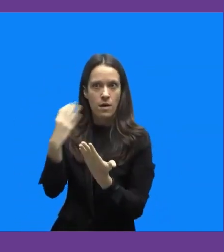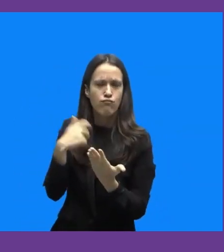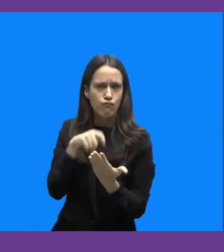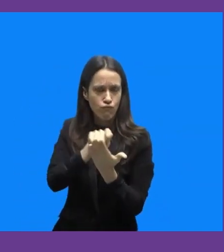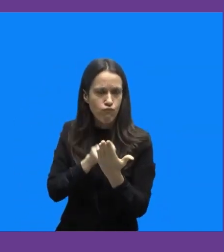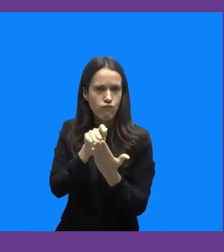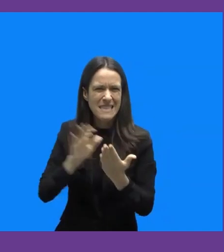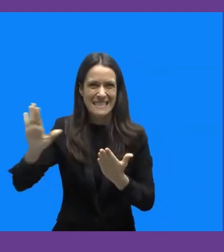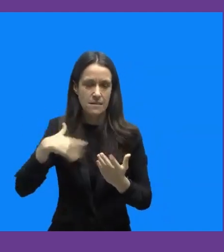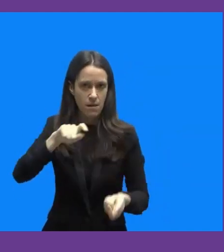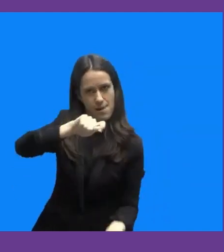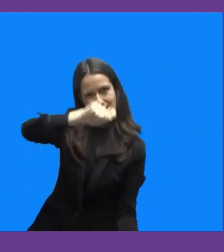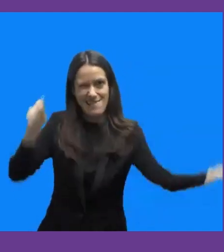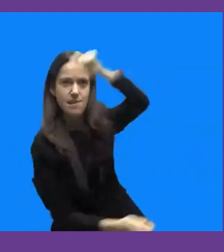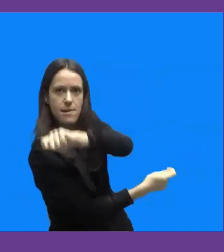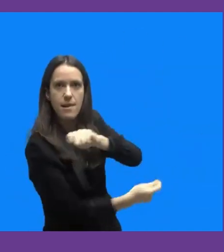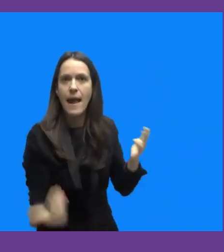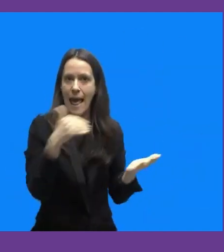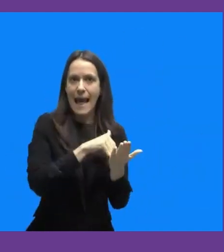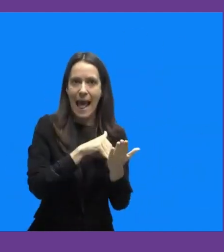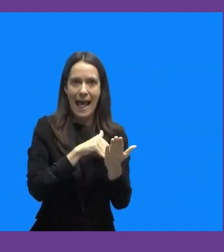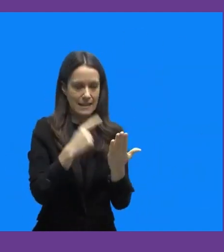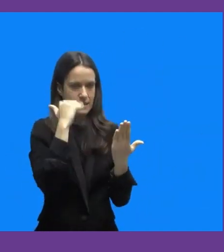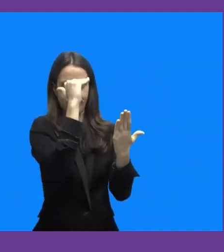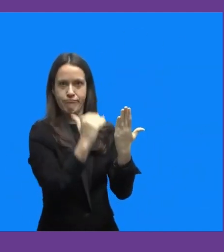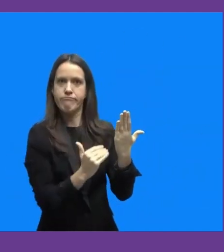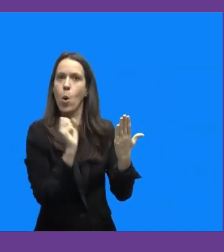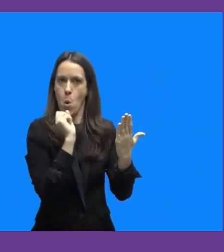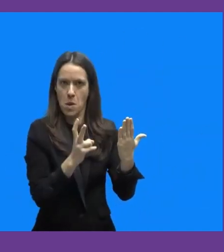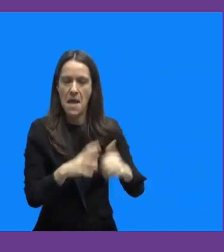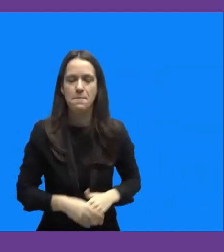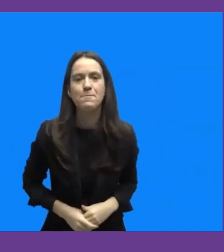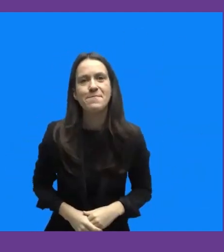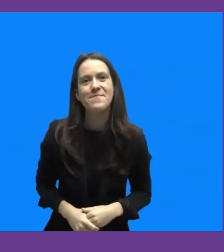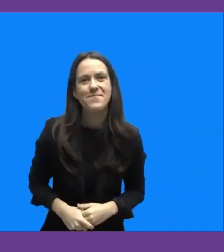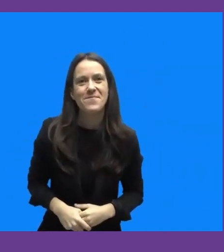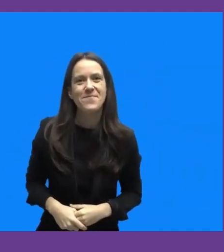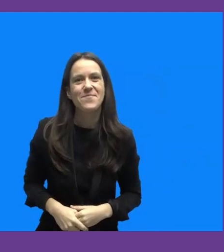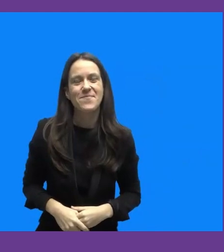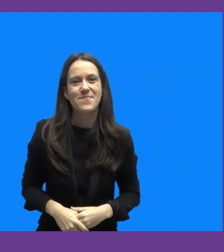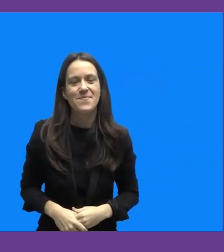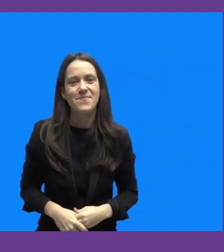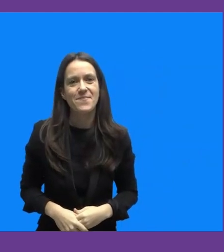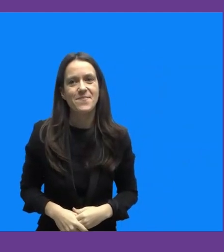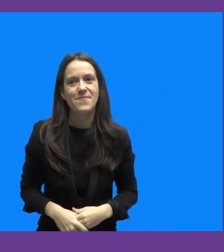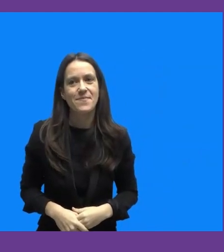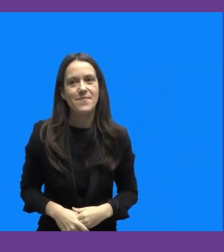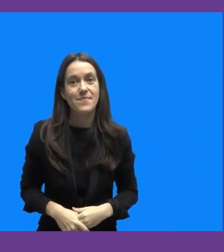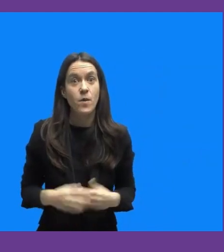rearrange and rephrase. And then, of course, we could count in the next step